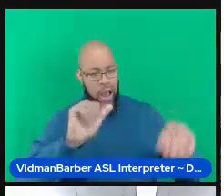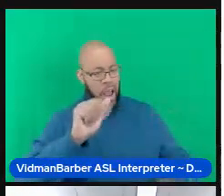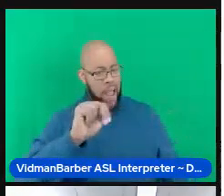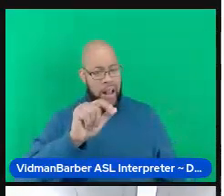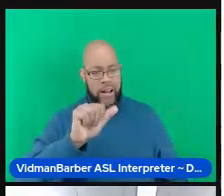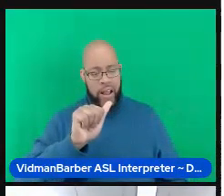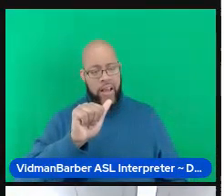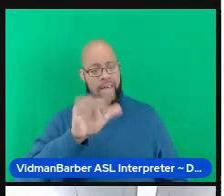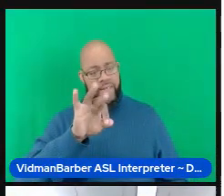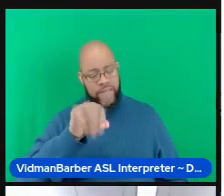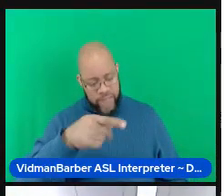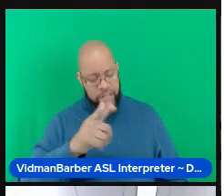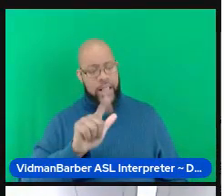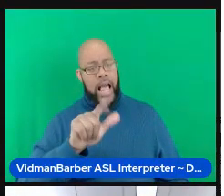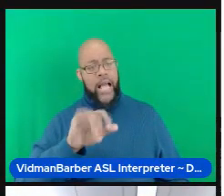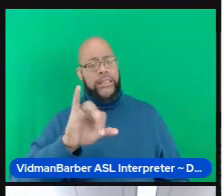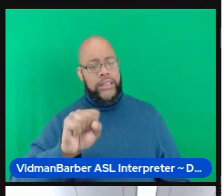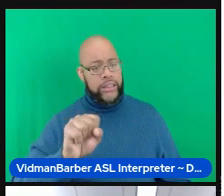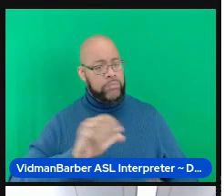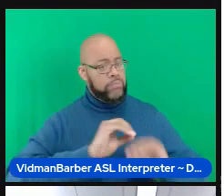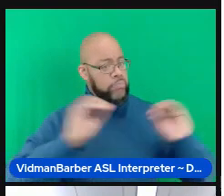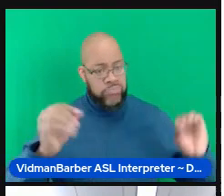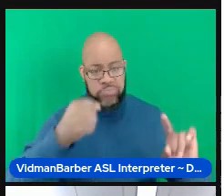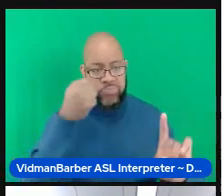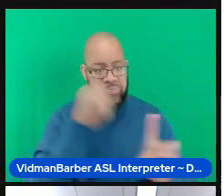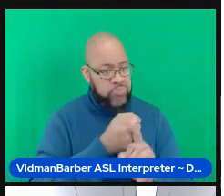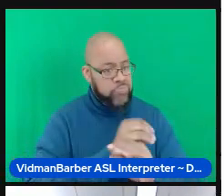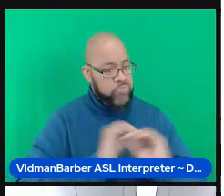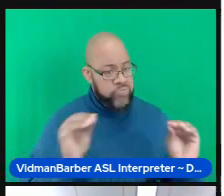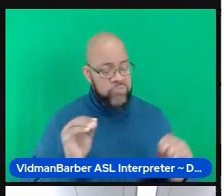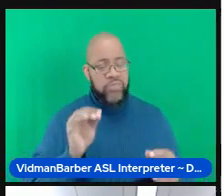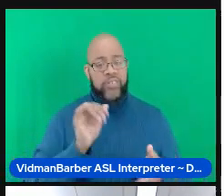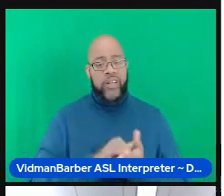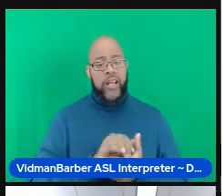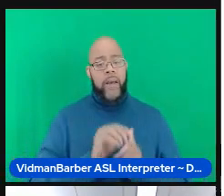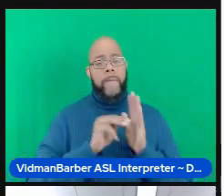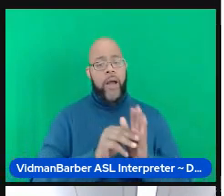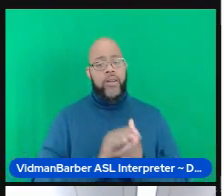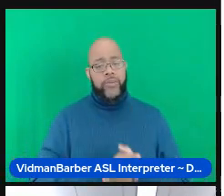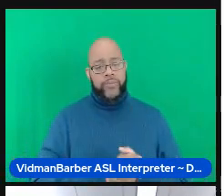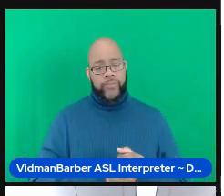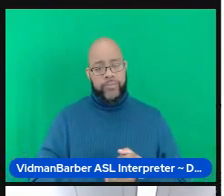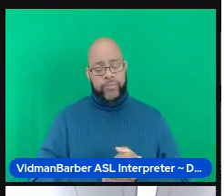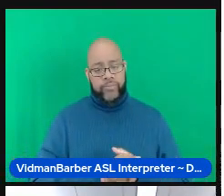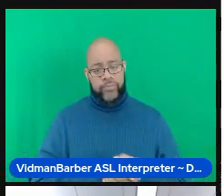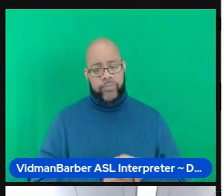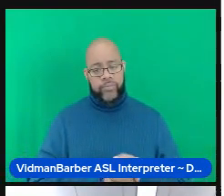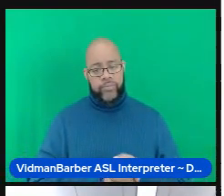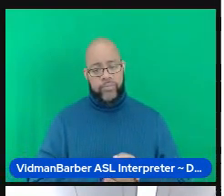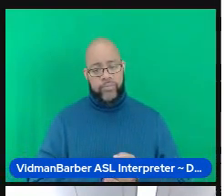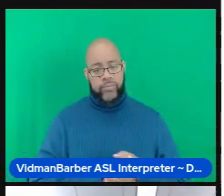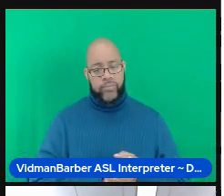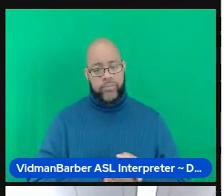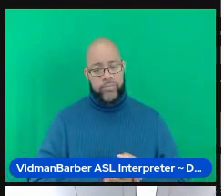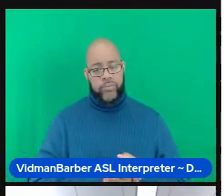So okay, so this is a model um,